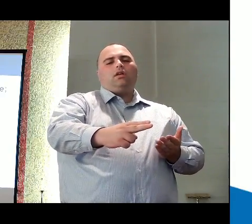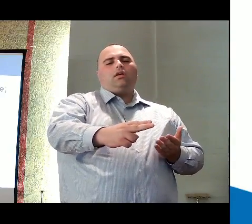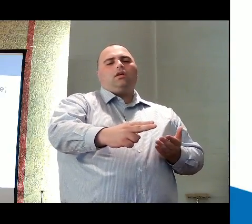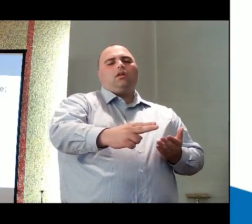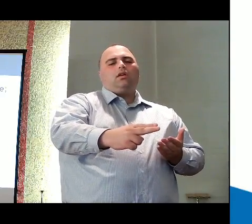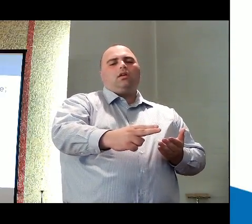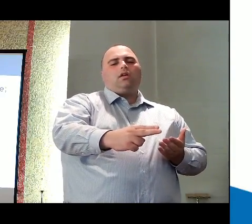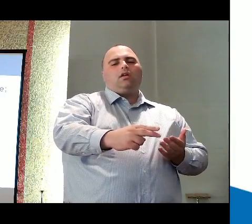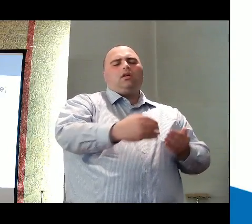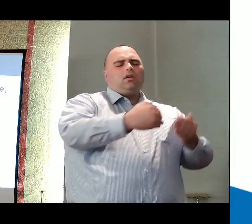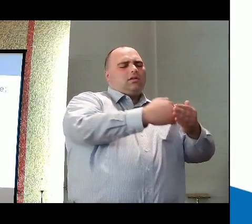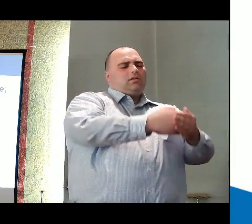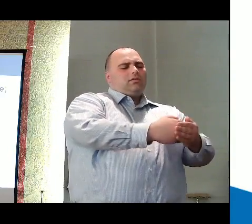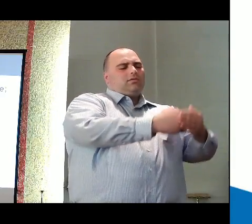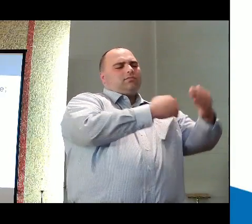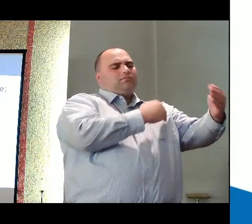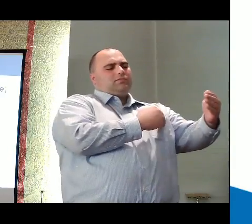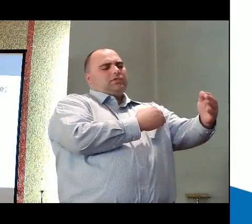holy,